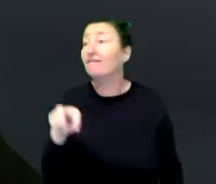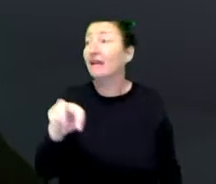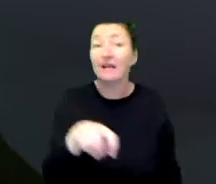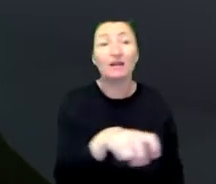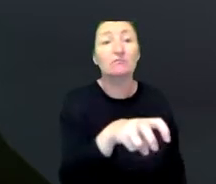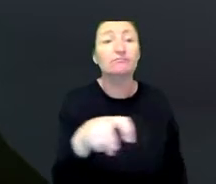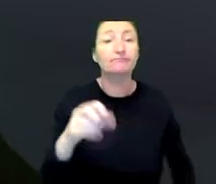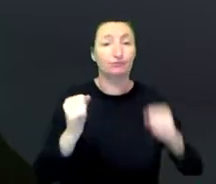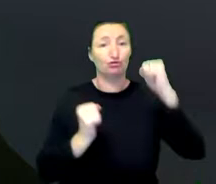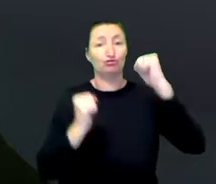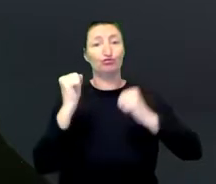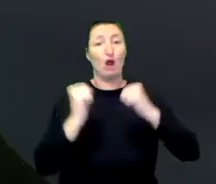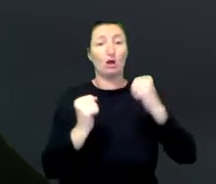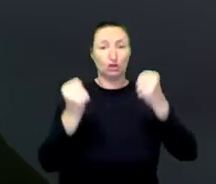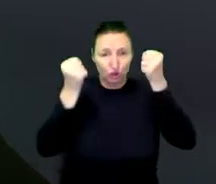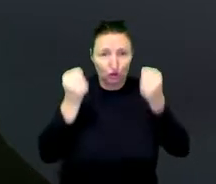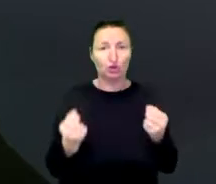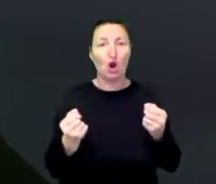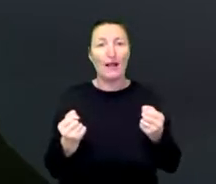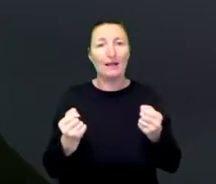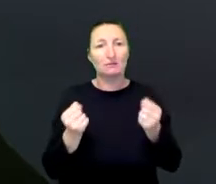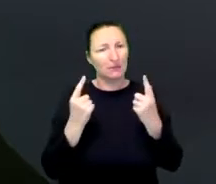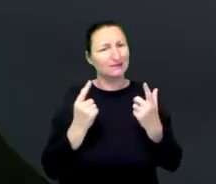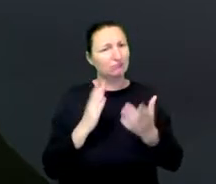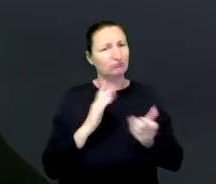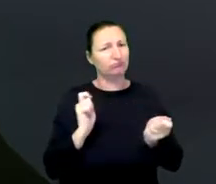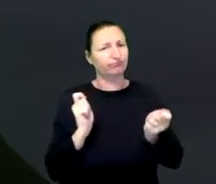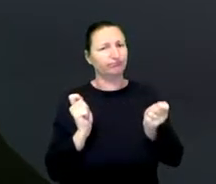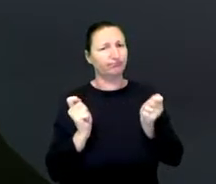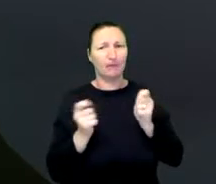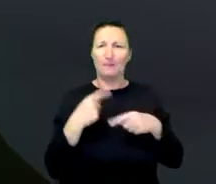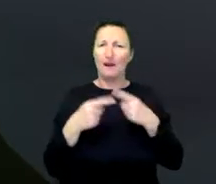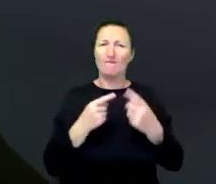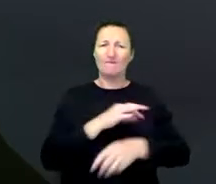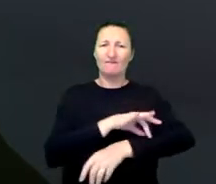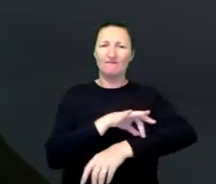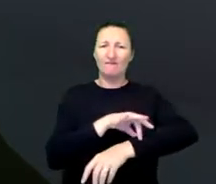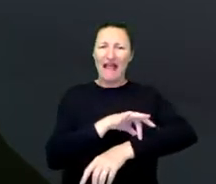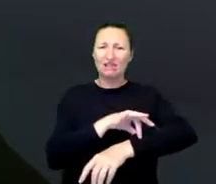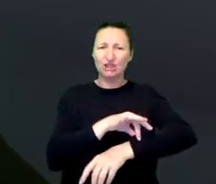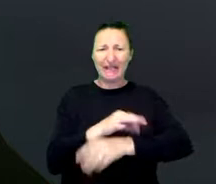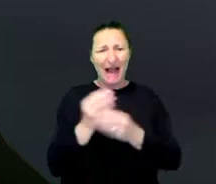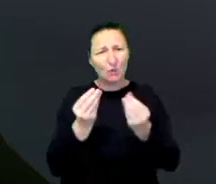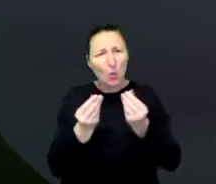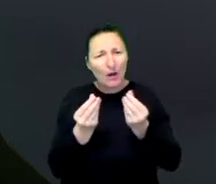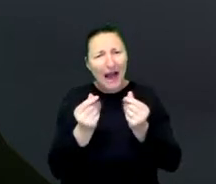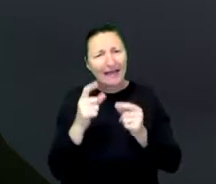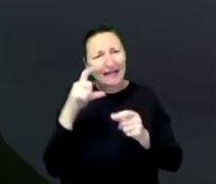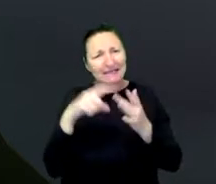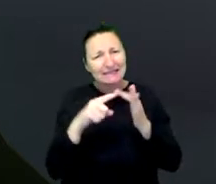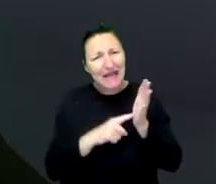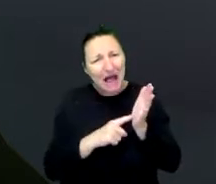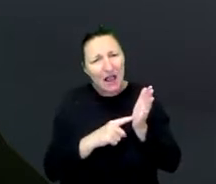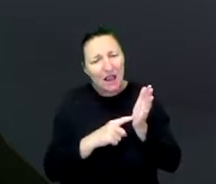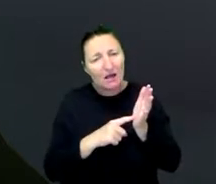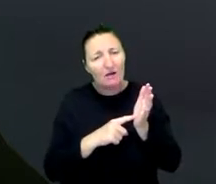a solid material unravels into something fleshy and irregular composed of organic cells. Light does not reflect,